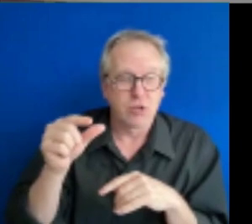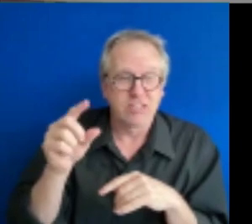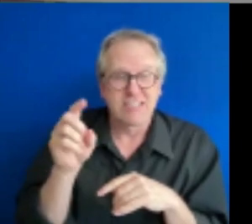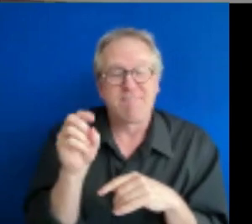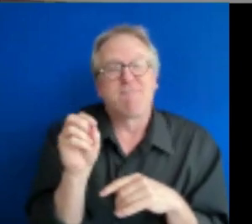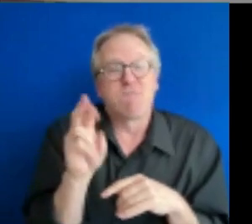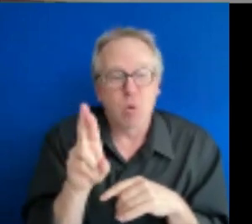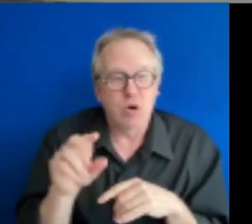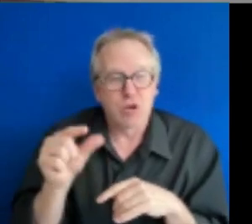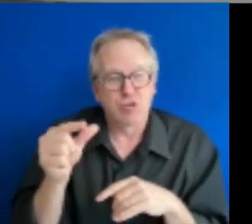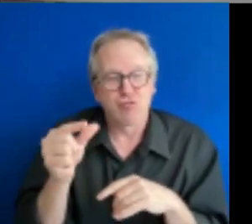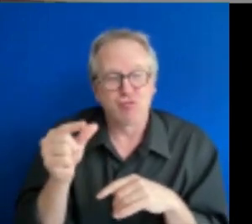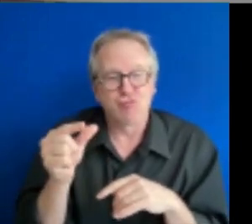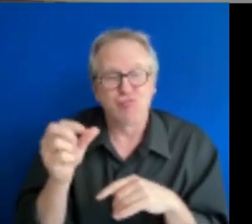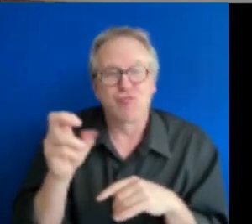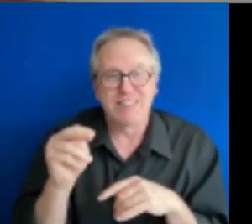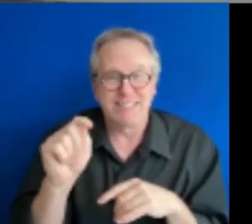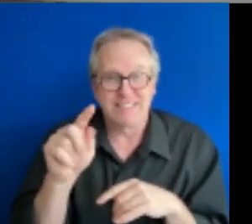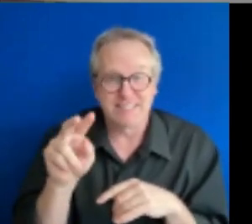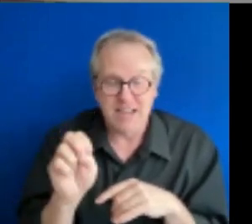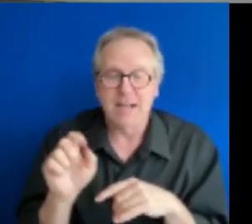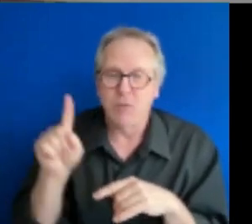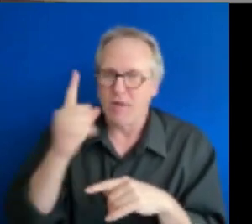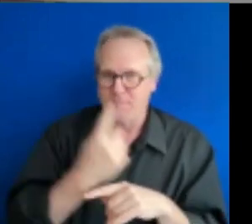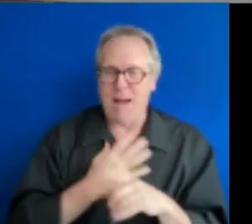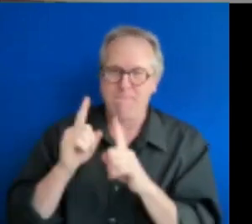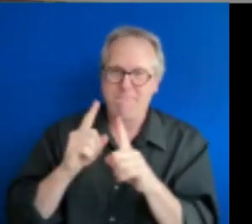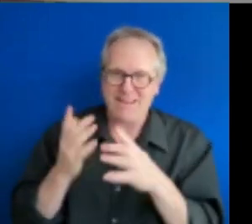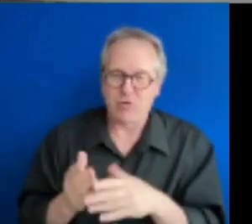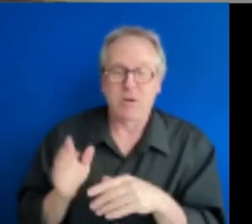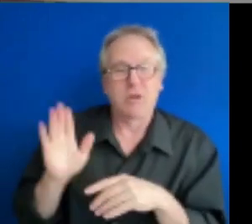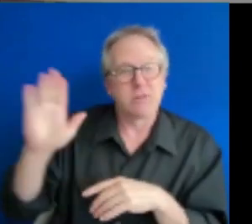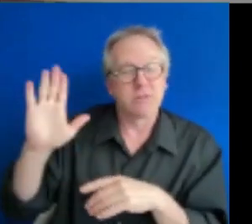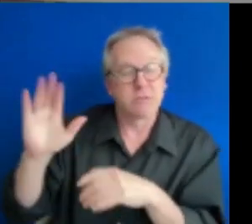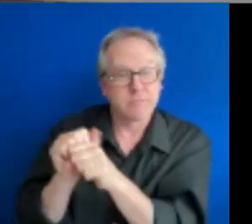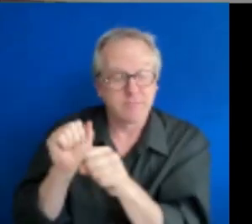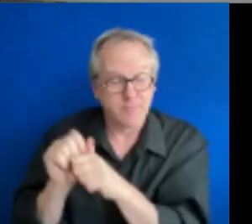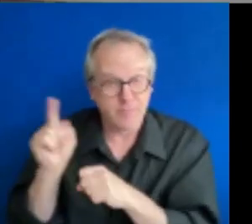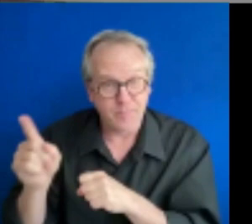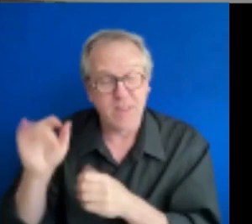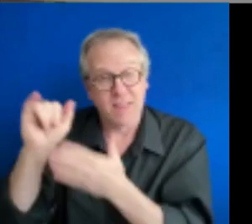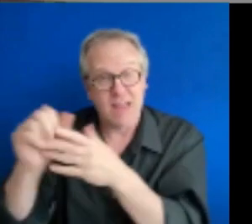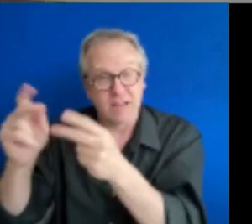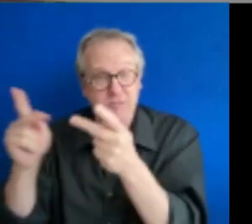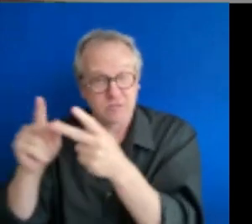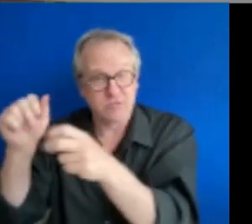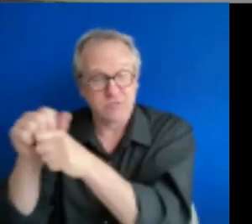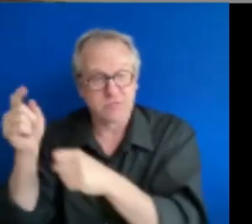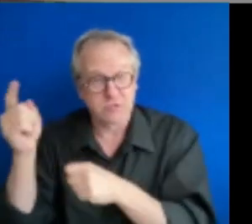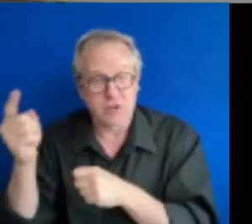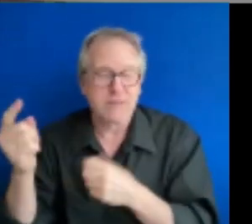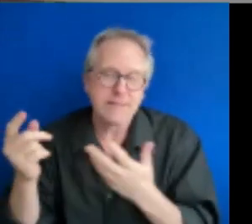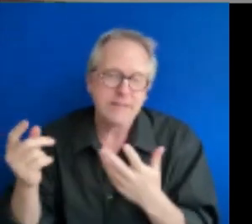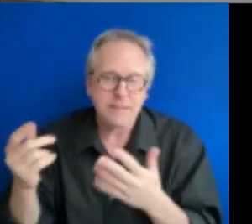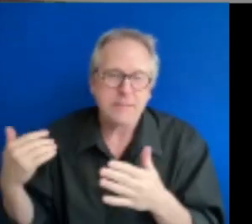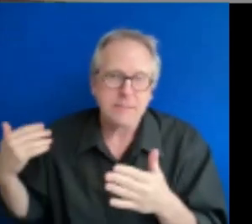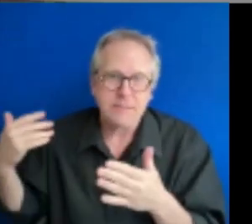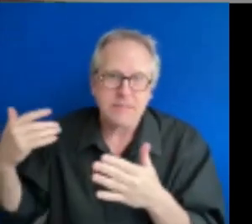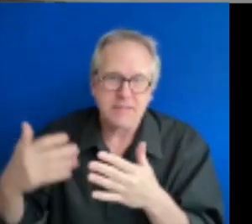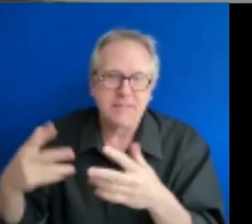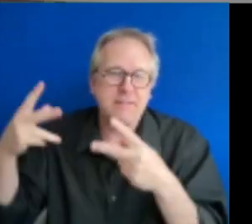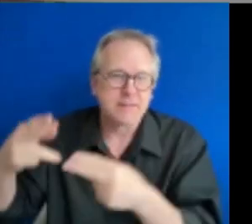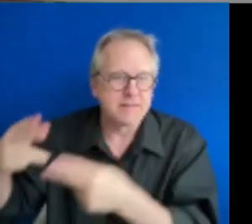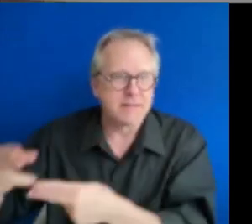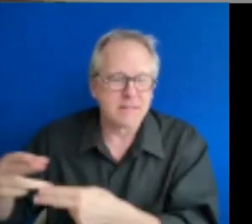my mentors coming up into this work. Her position and that position was cut over the years for